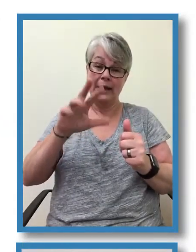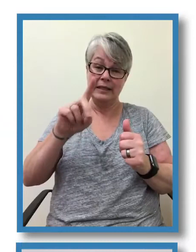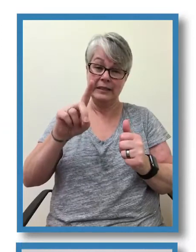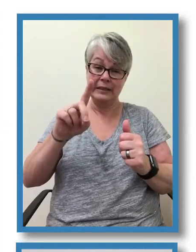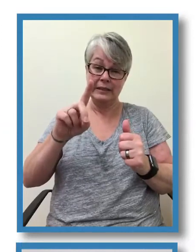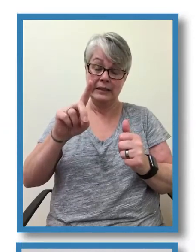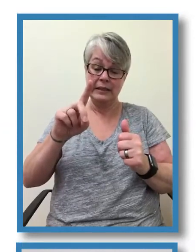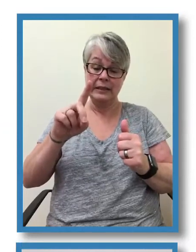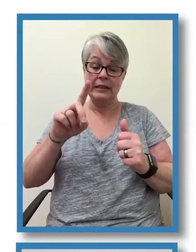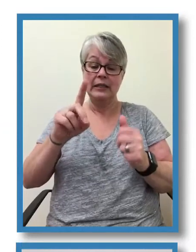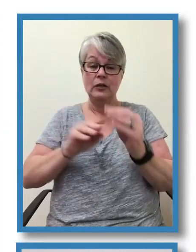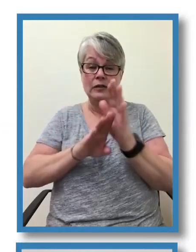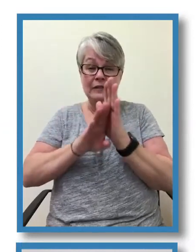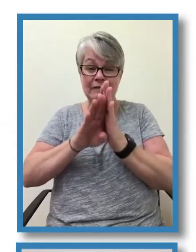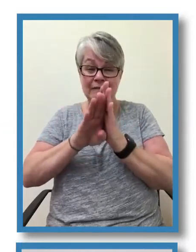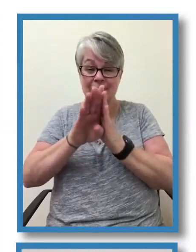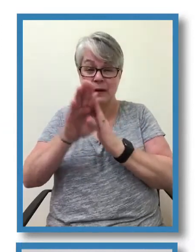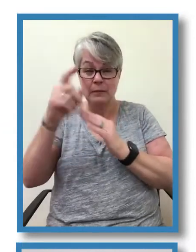brain, and